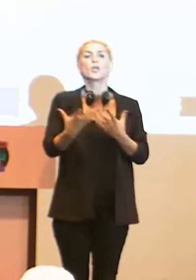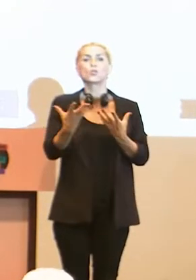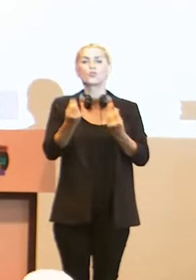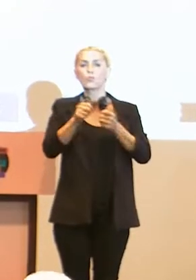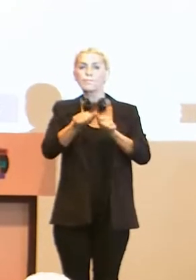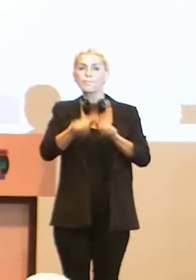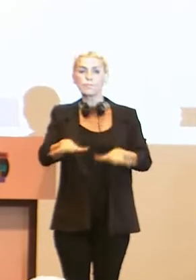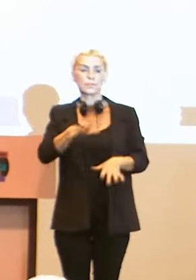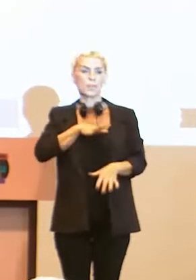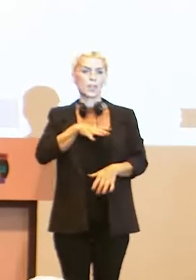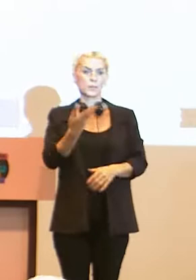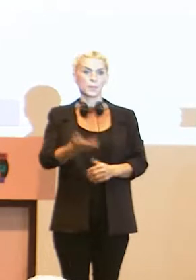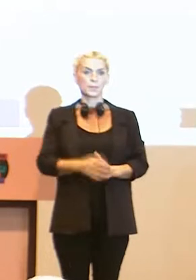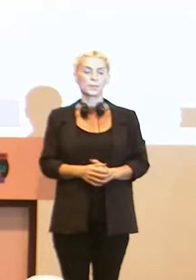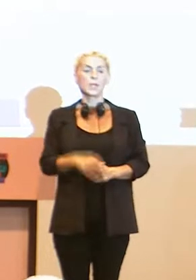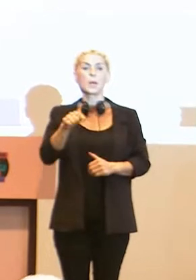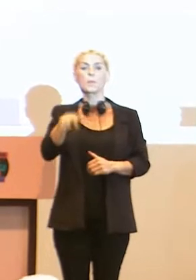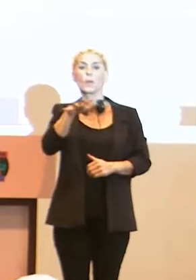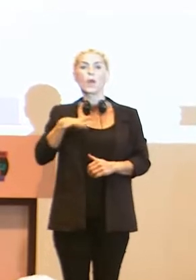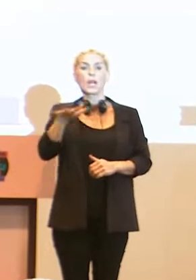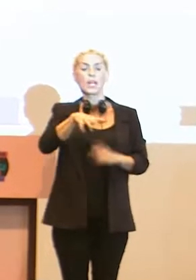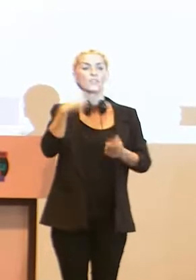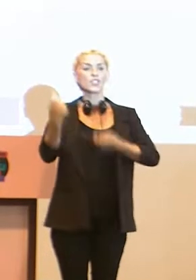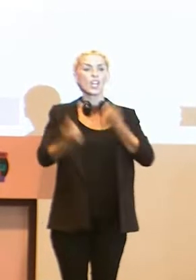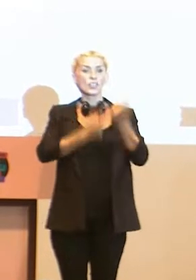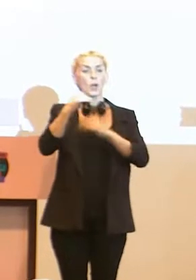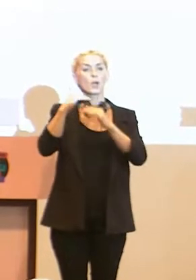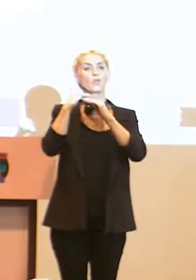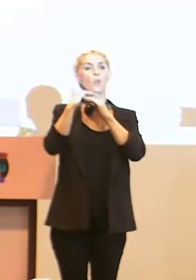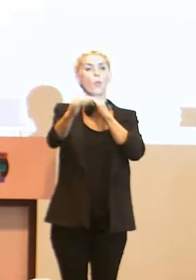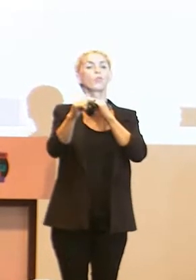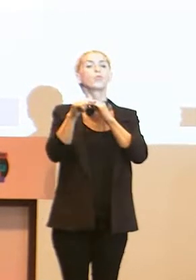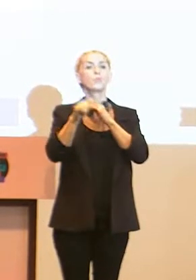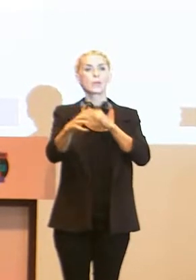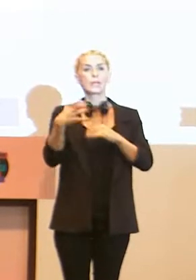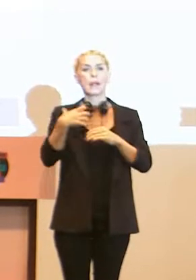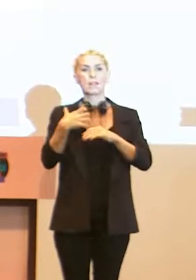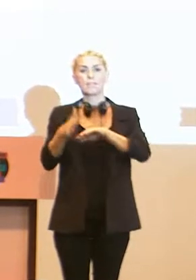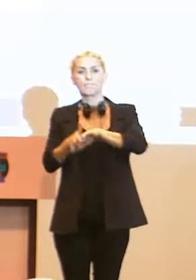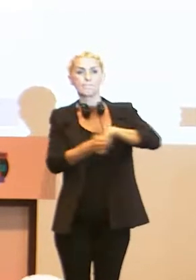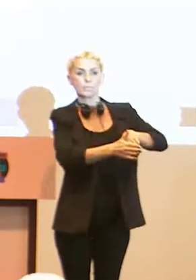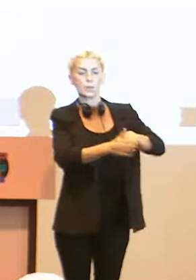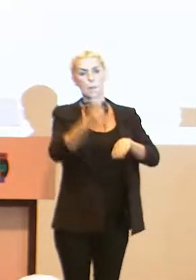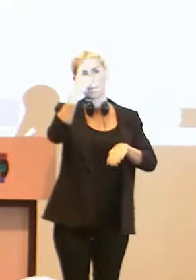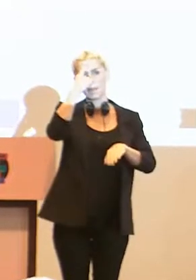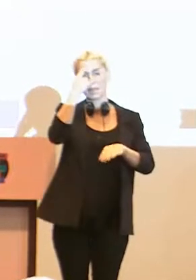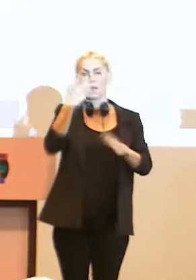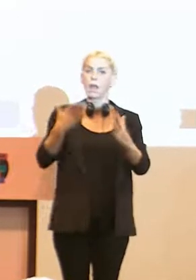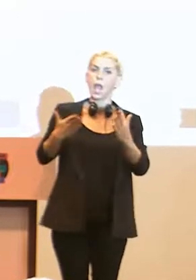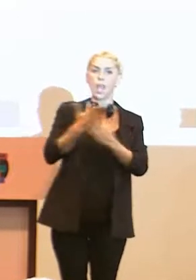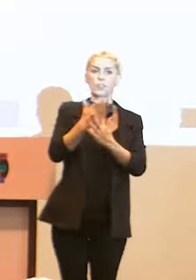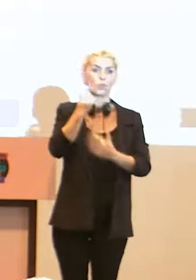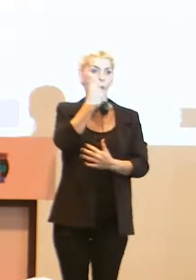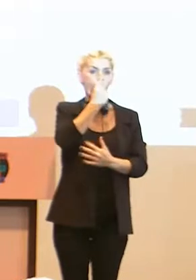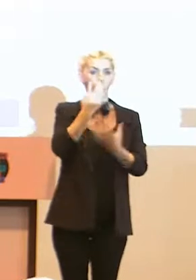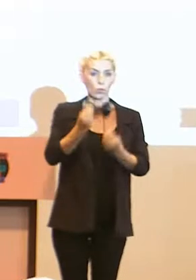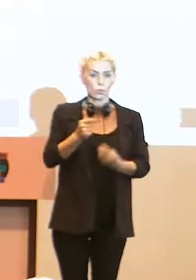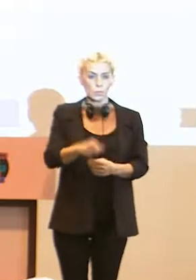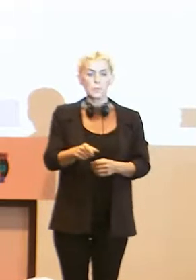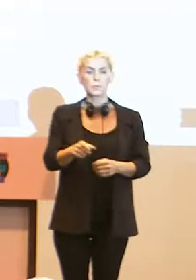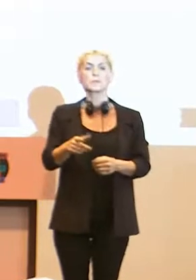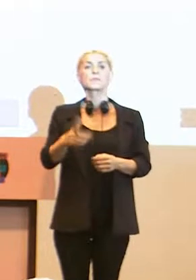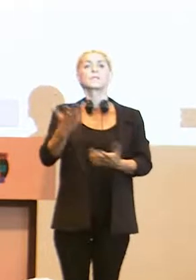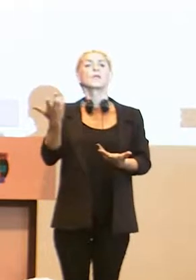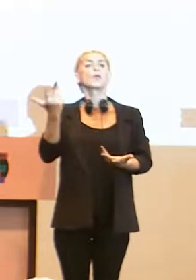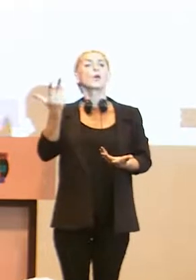work has many other functions other than making people remember certain things work in this field make the